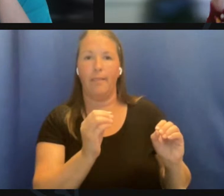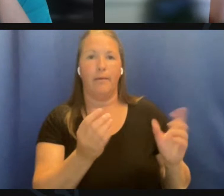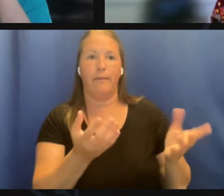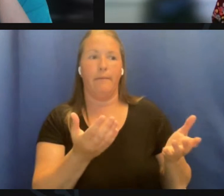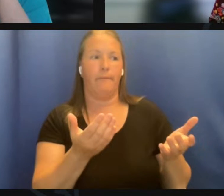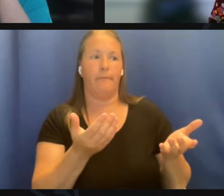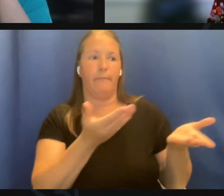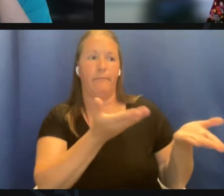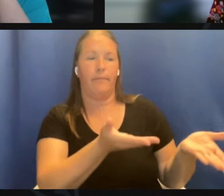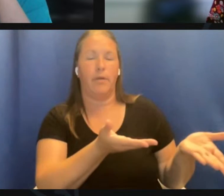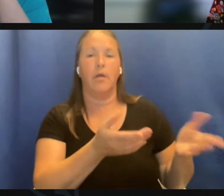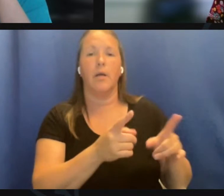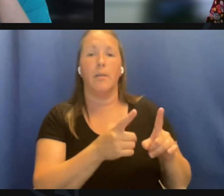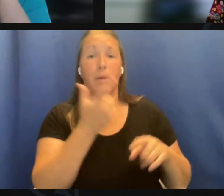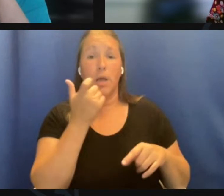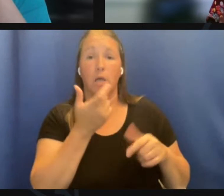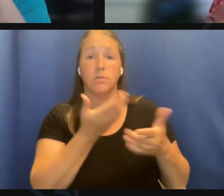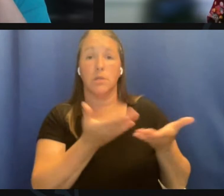a profound